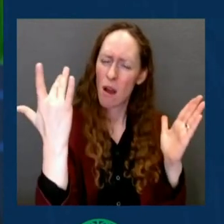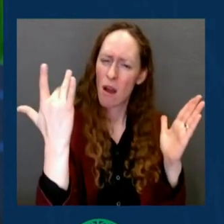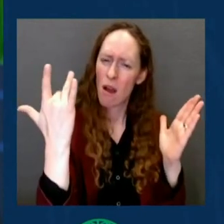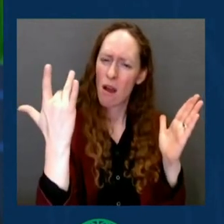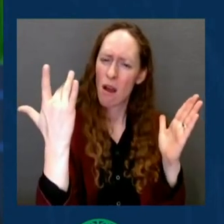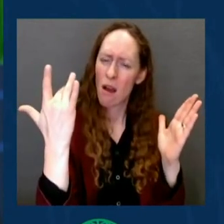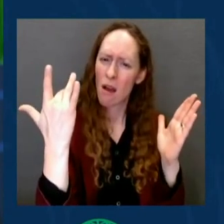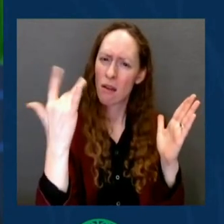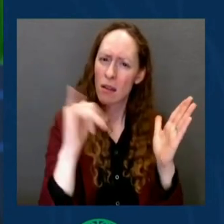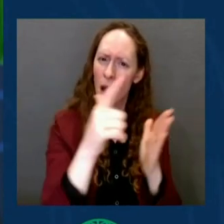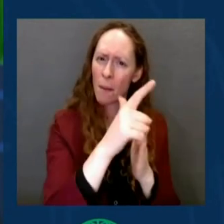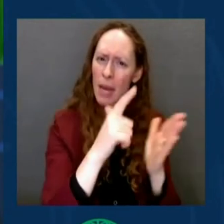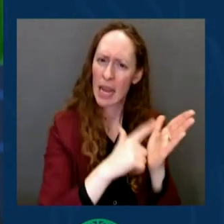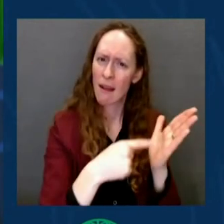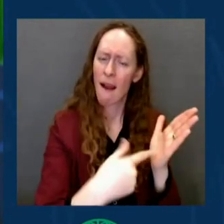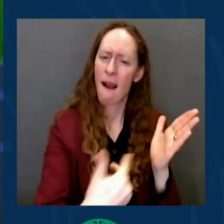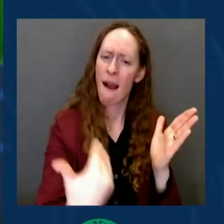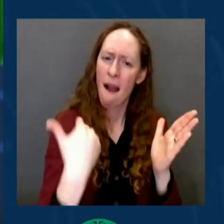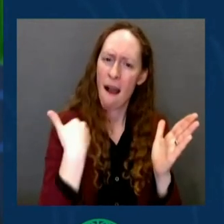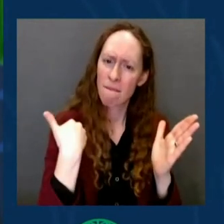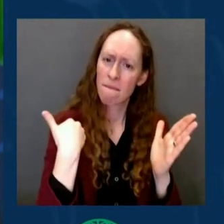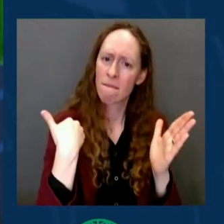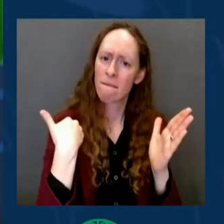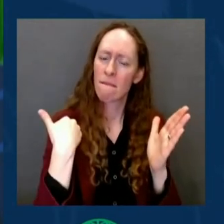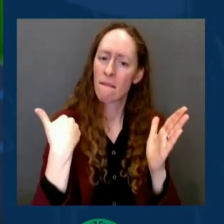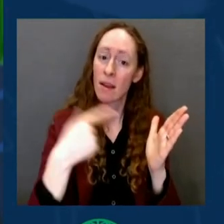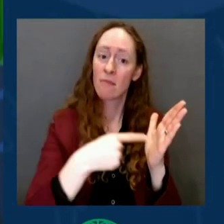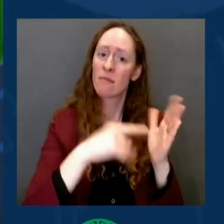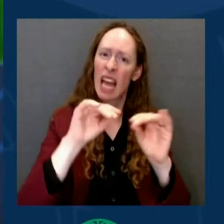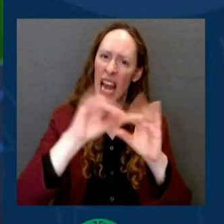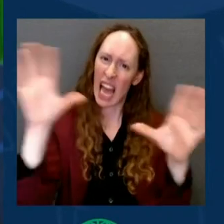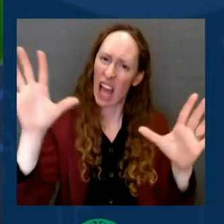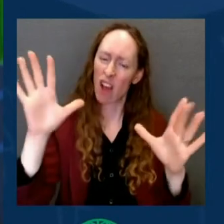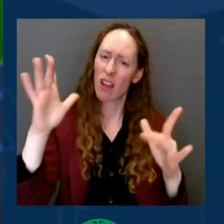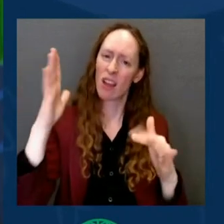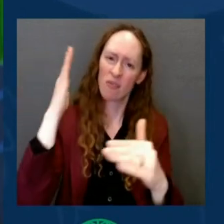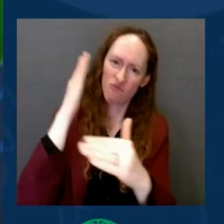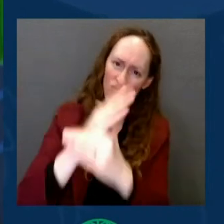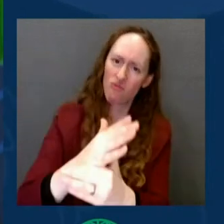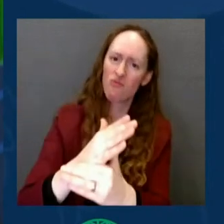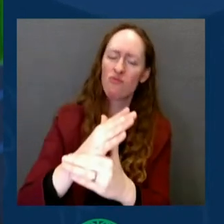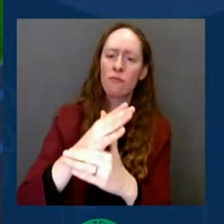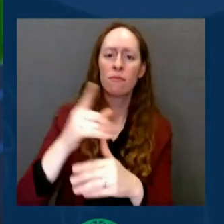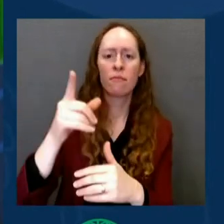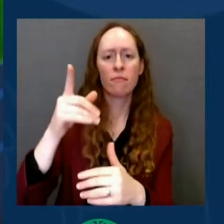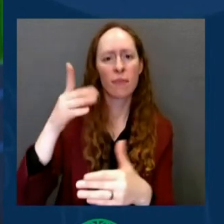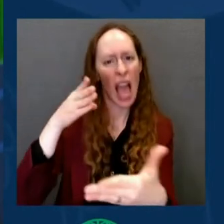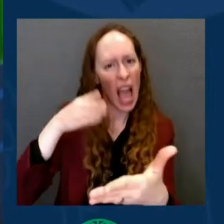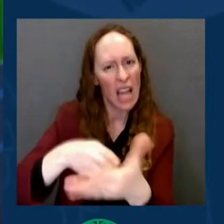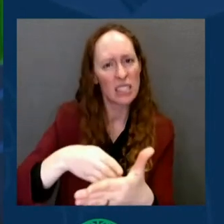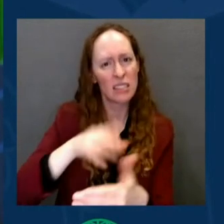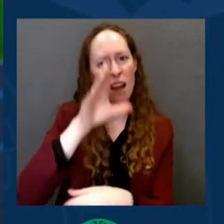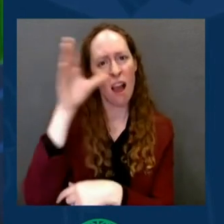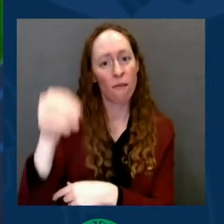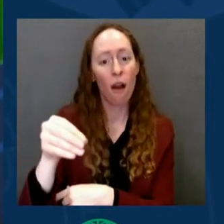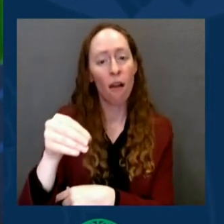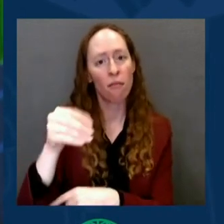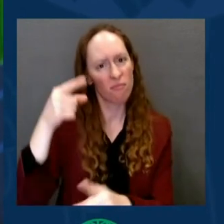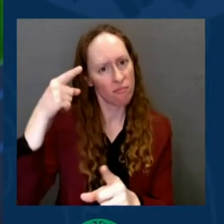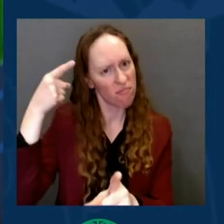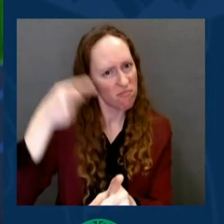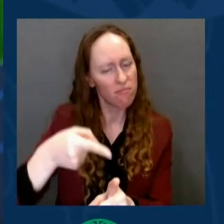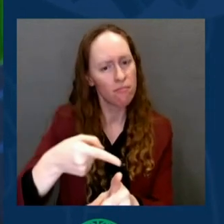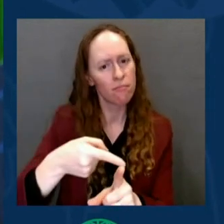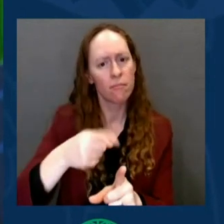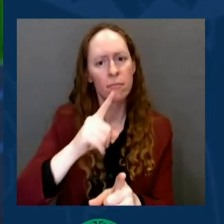And in the spirit of the rules of the World Trade Organization, we ask for this project to be